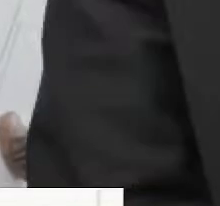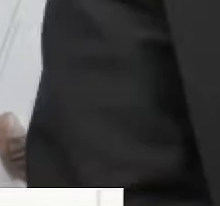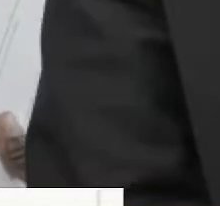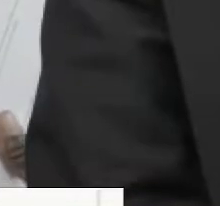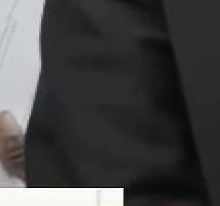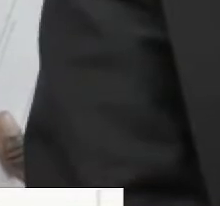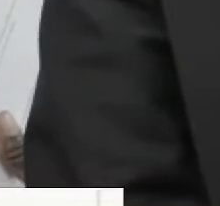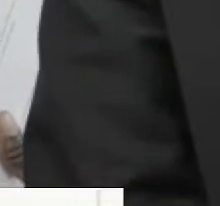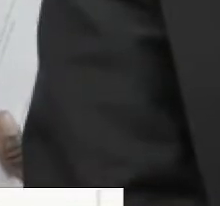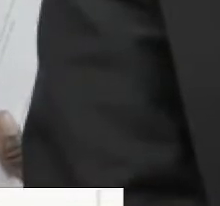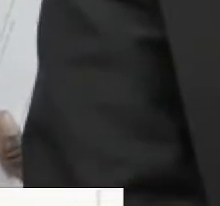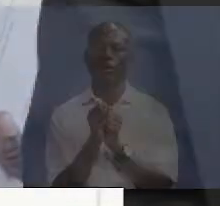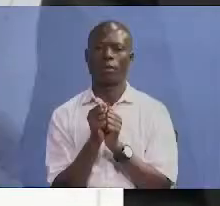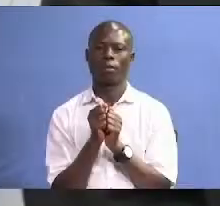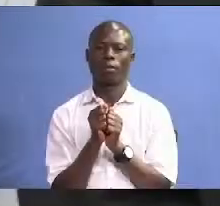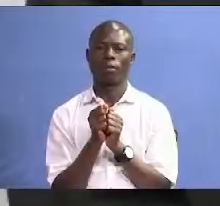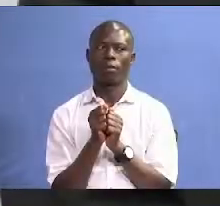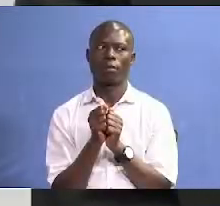2010.